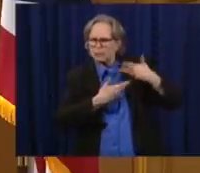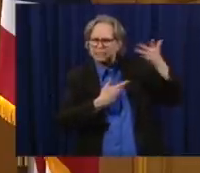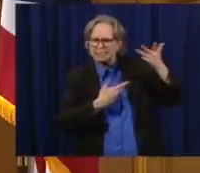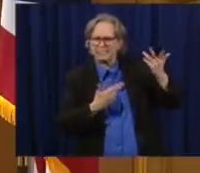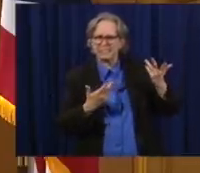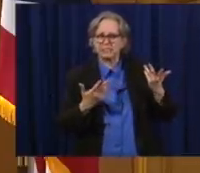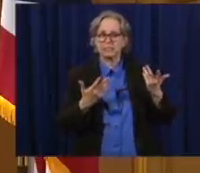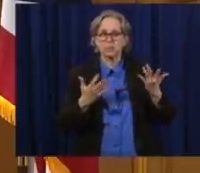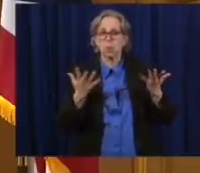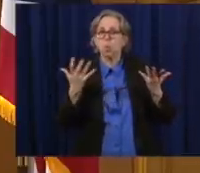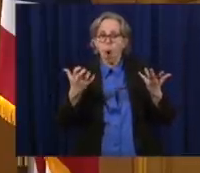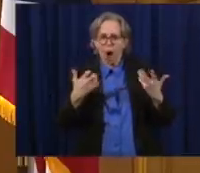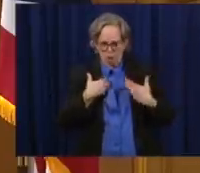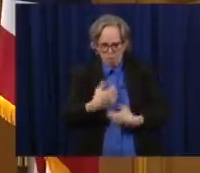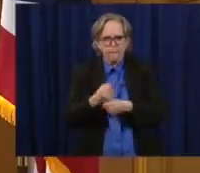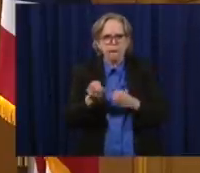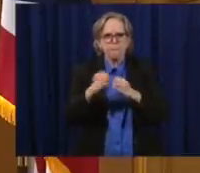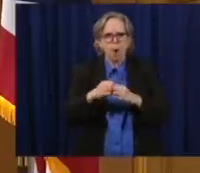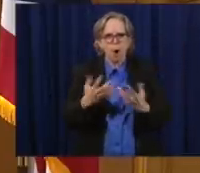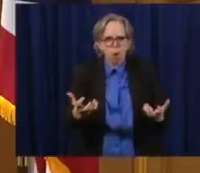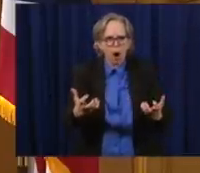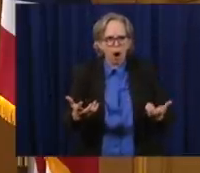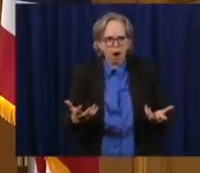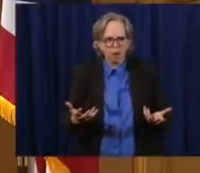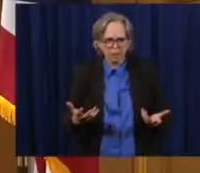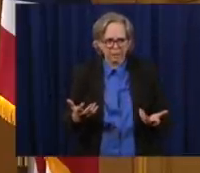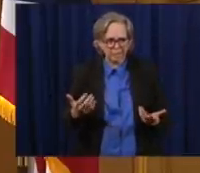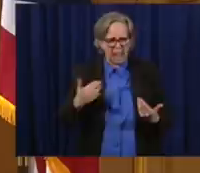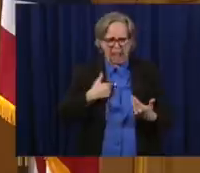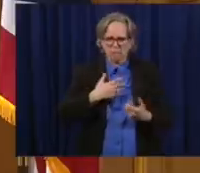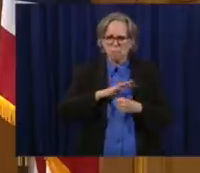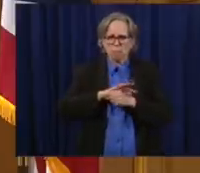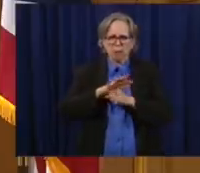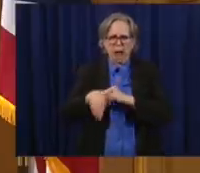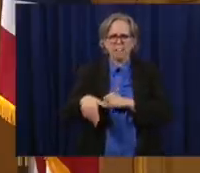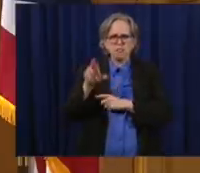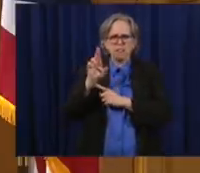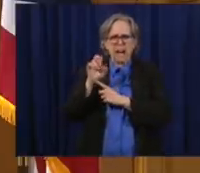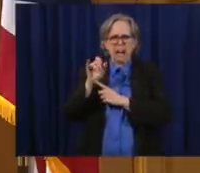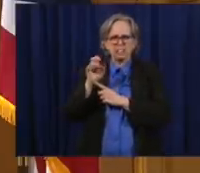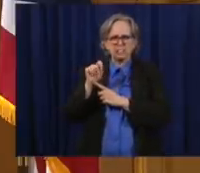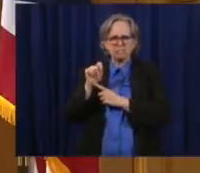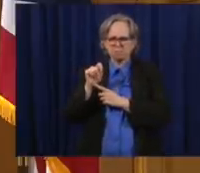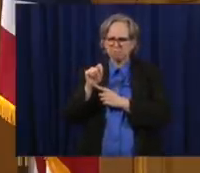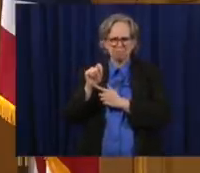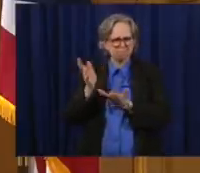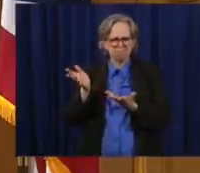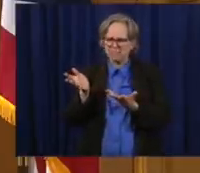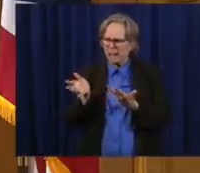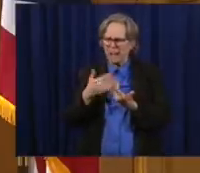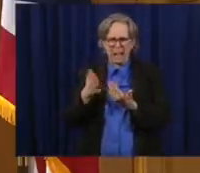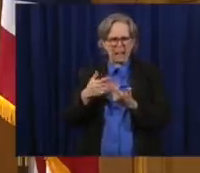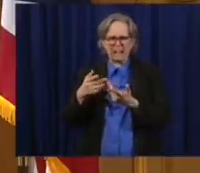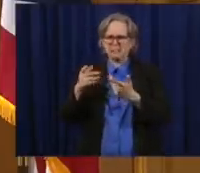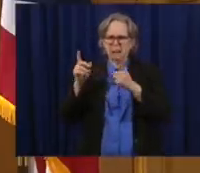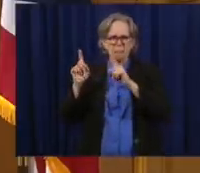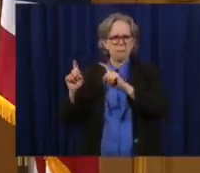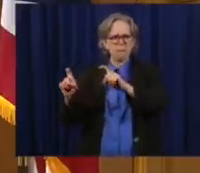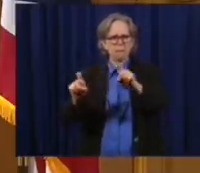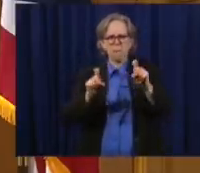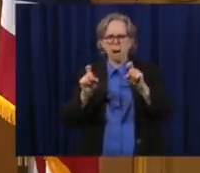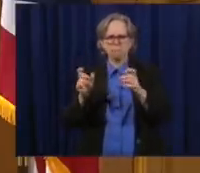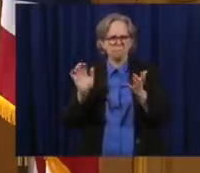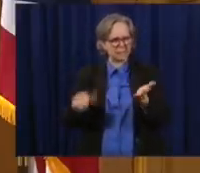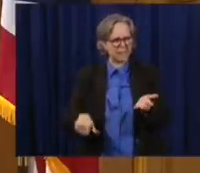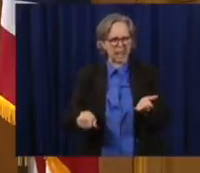is necessary. If we had an unlimited amount of reagent, it wouldn't solve every problem, but it certainly would allow our